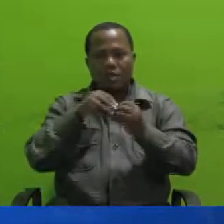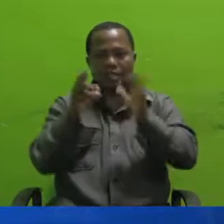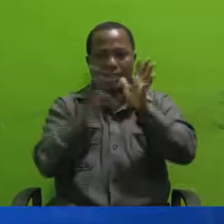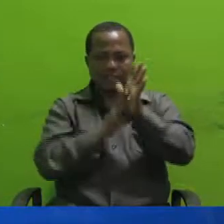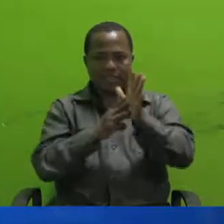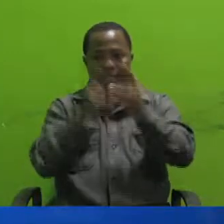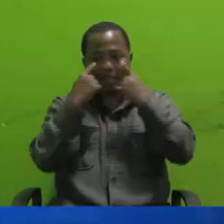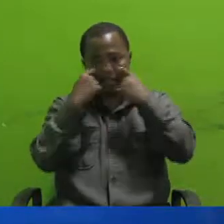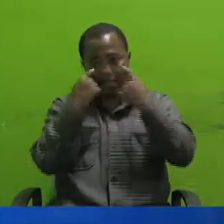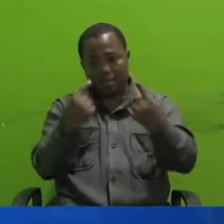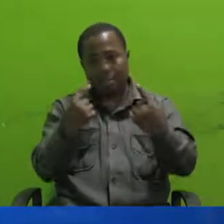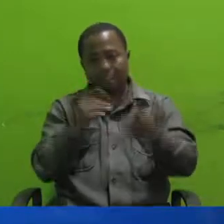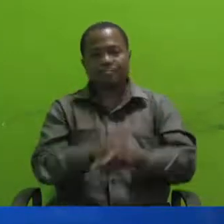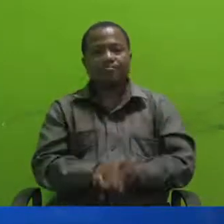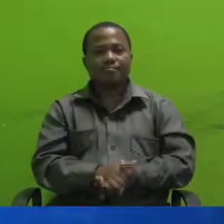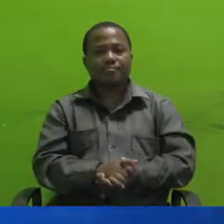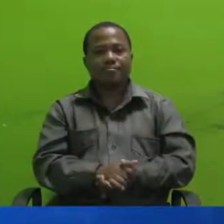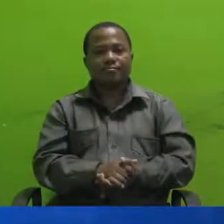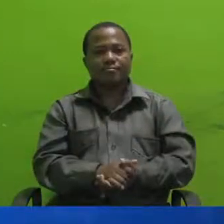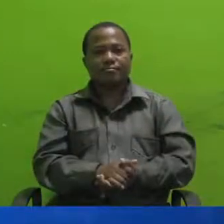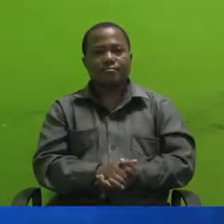can see it is number